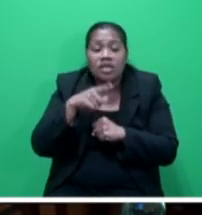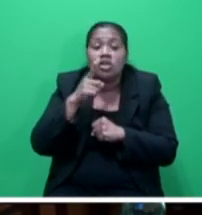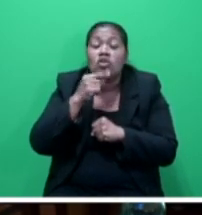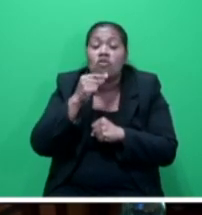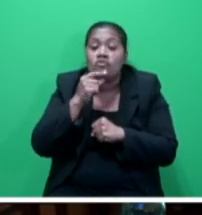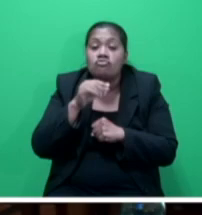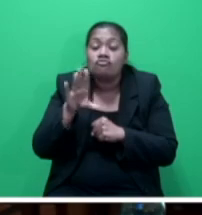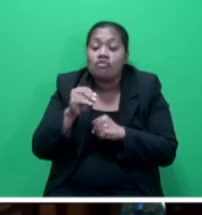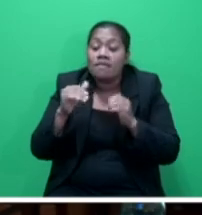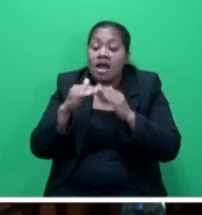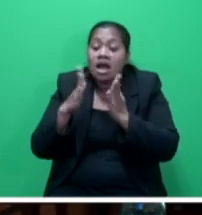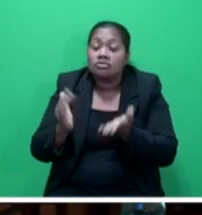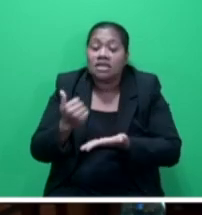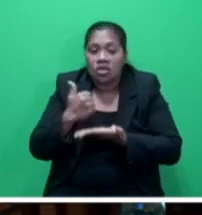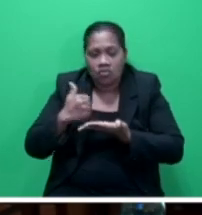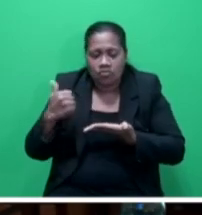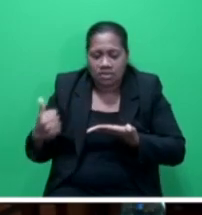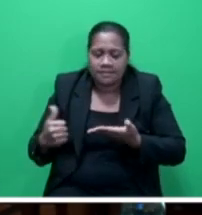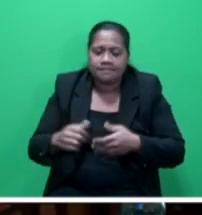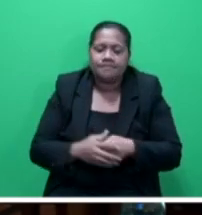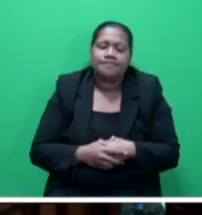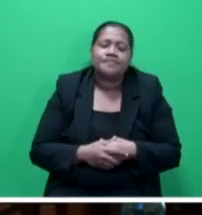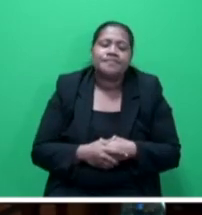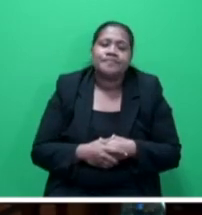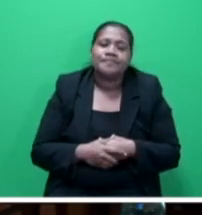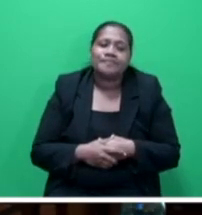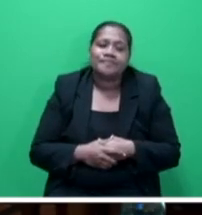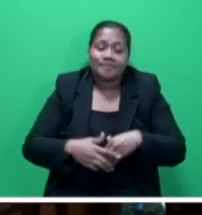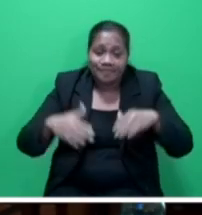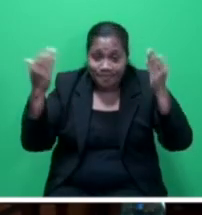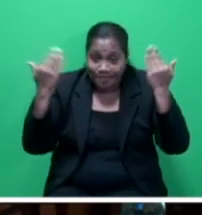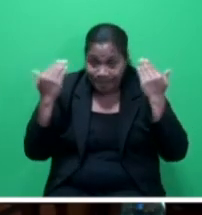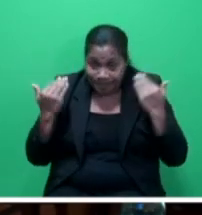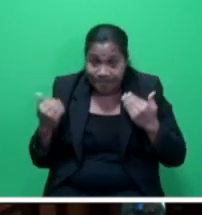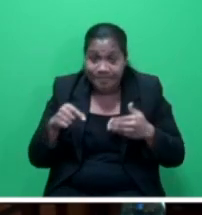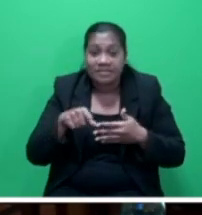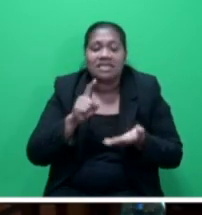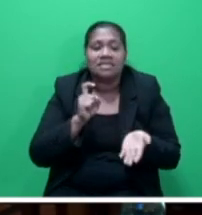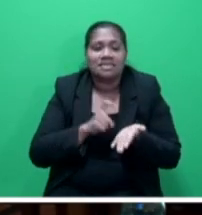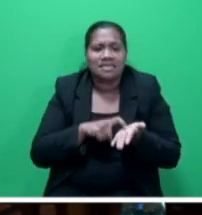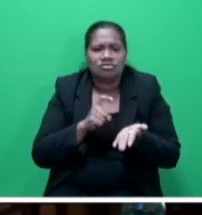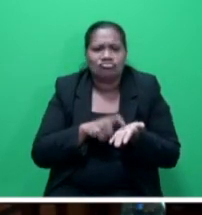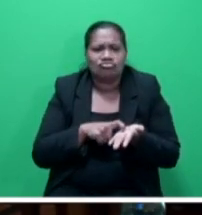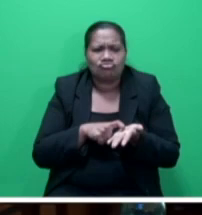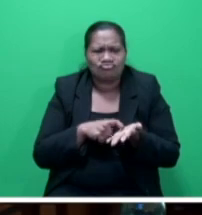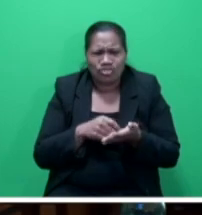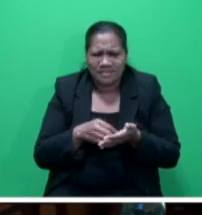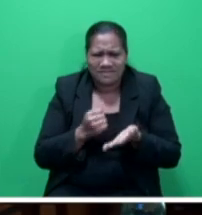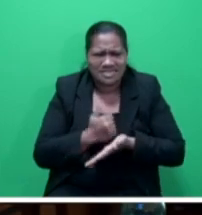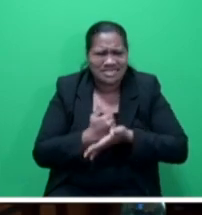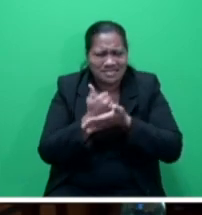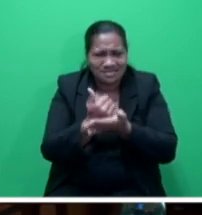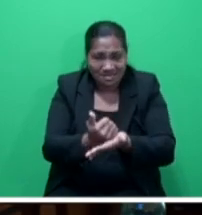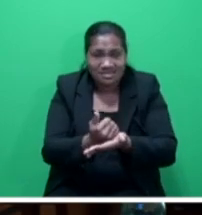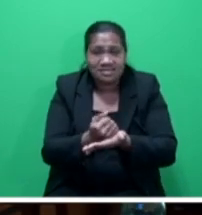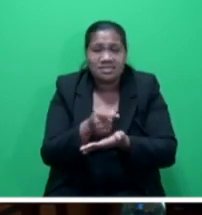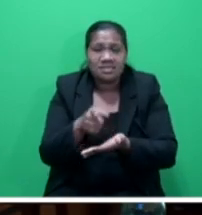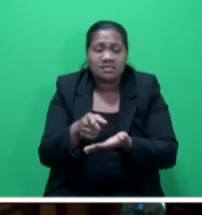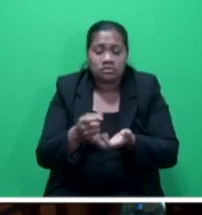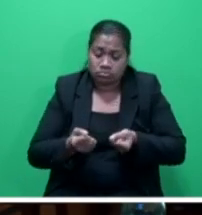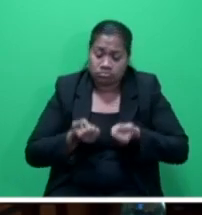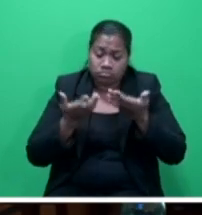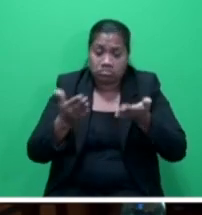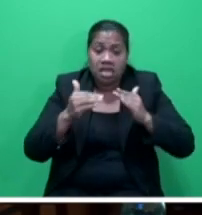Authority. Mr. Speaker, sir, the debt relief assistance package offered by the Housing Authority